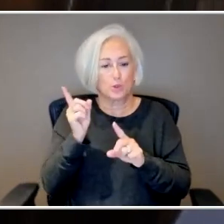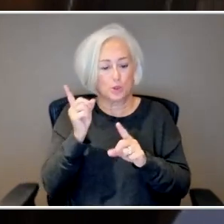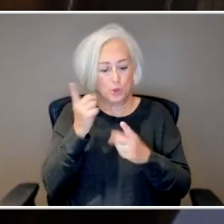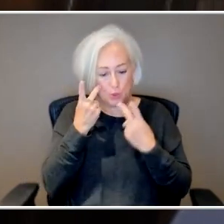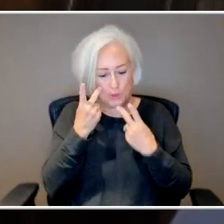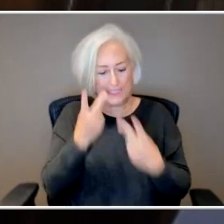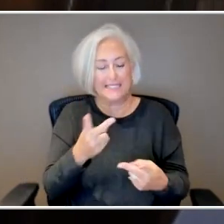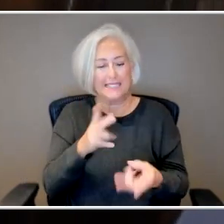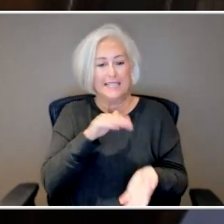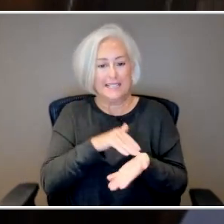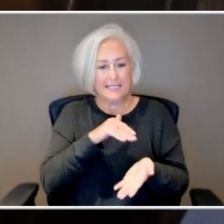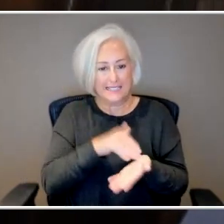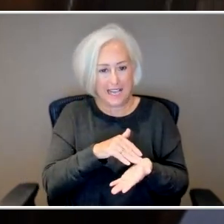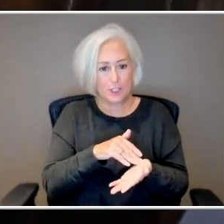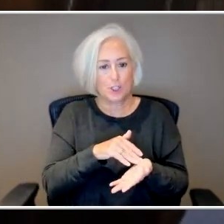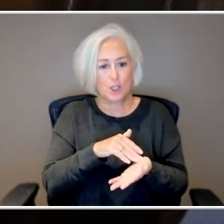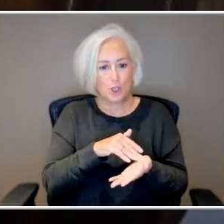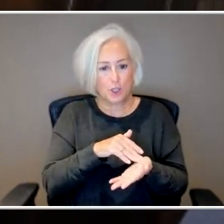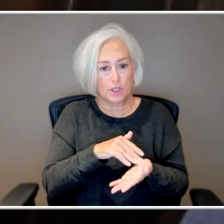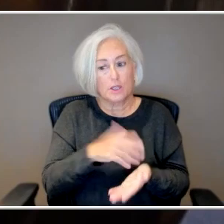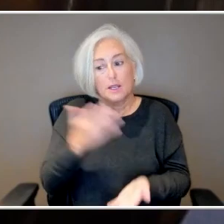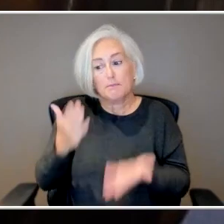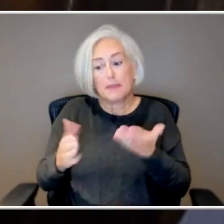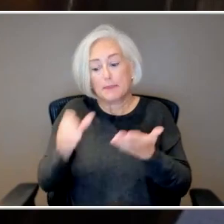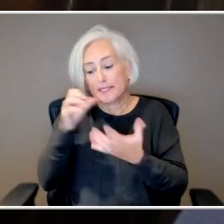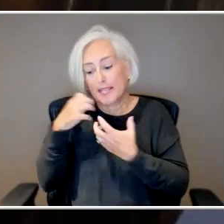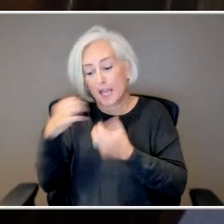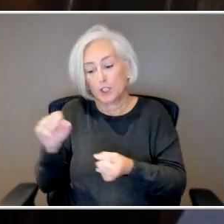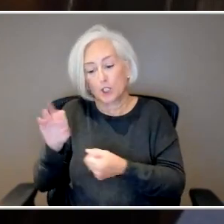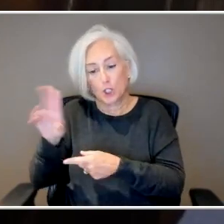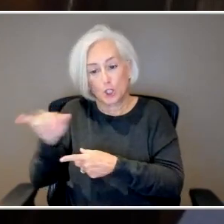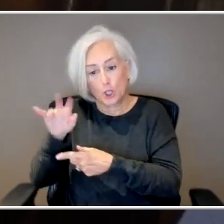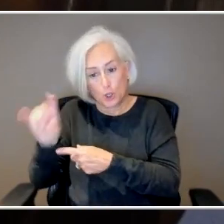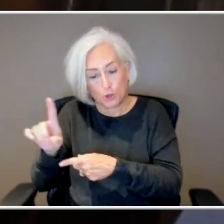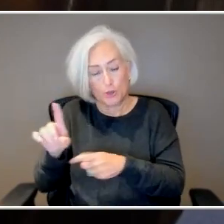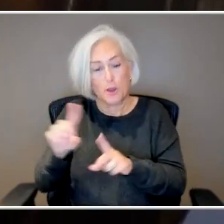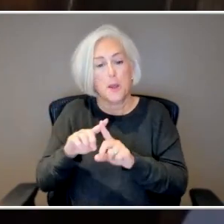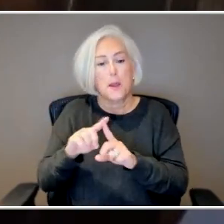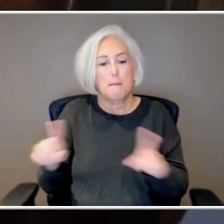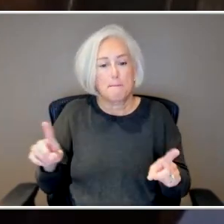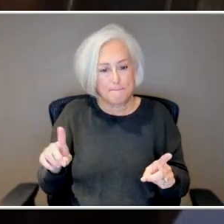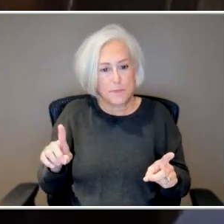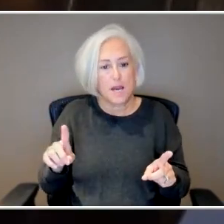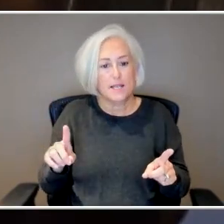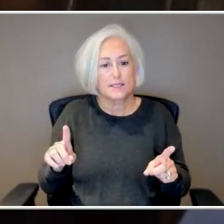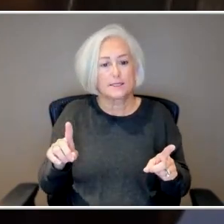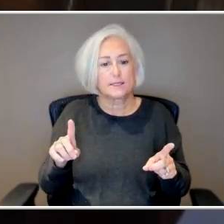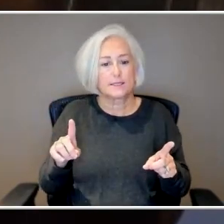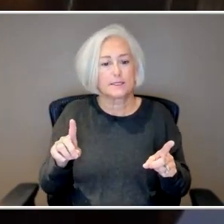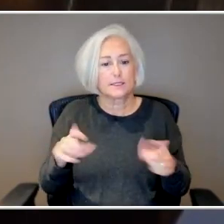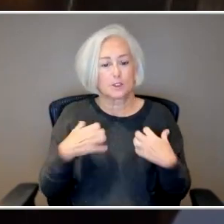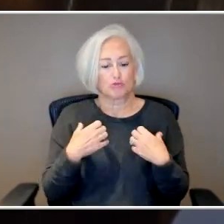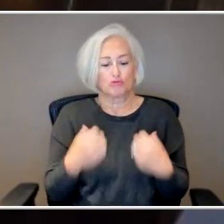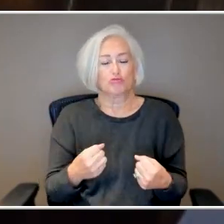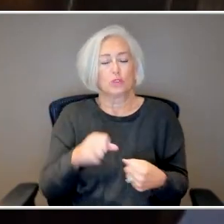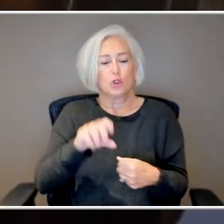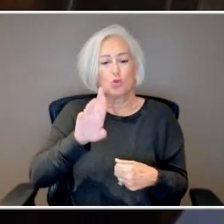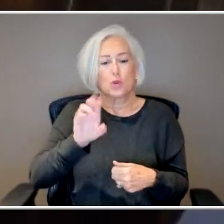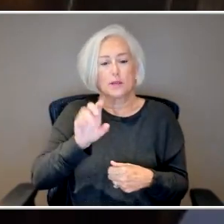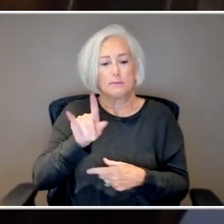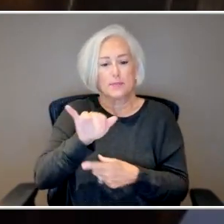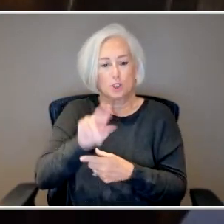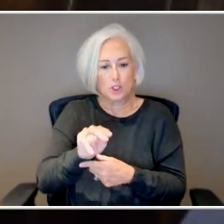and to be not necessarily cured, as Dr. Hamda said, but in remission. And I always say that, I'm